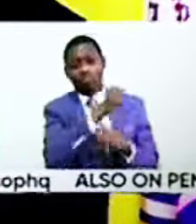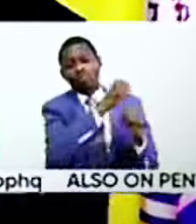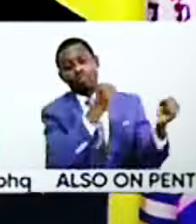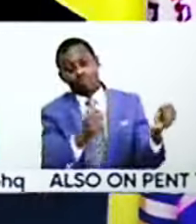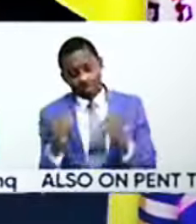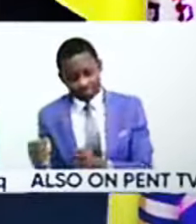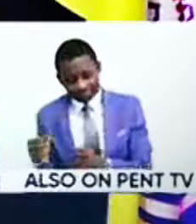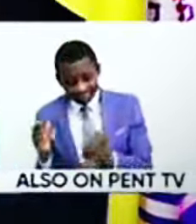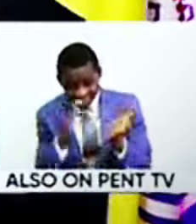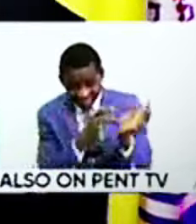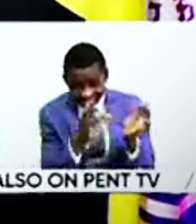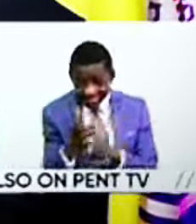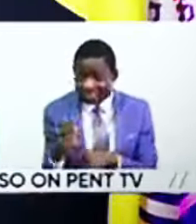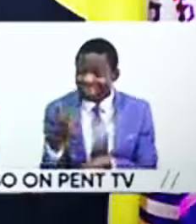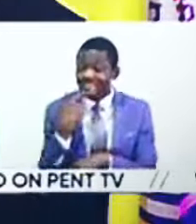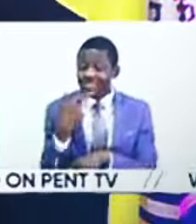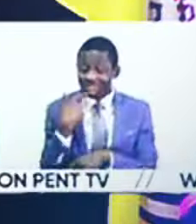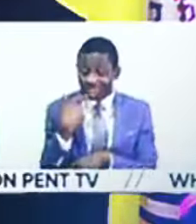me.